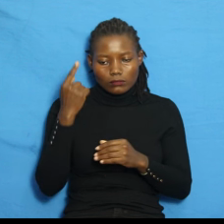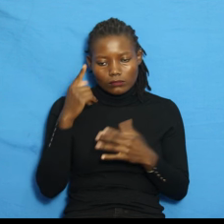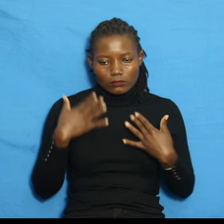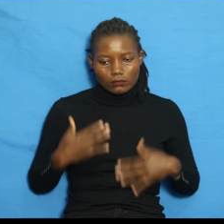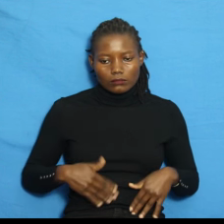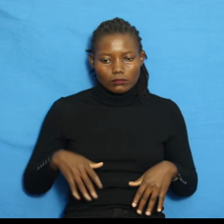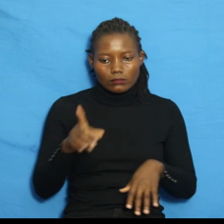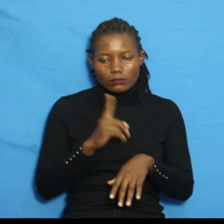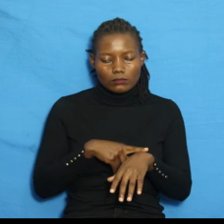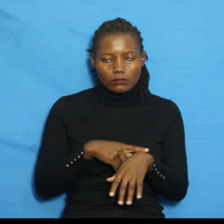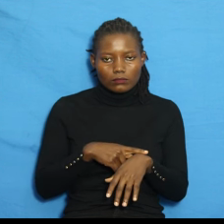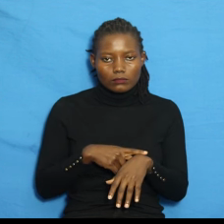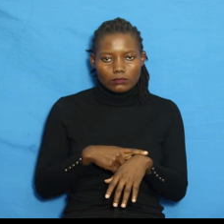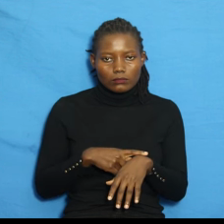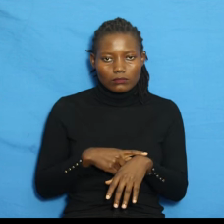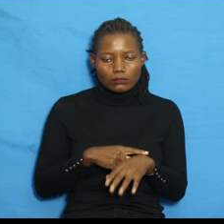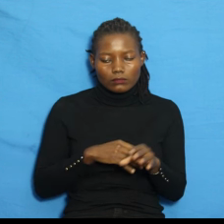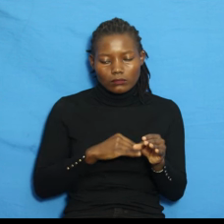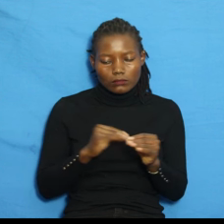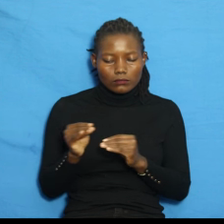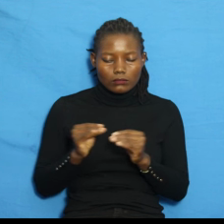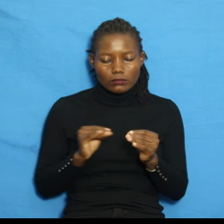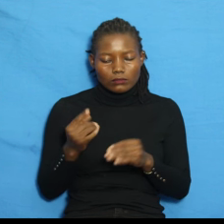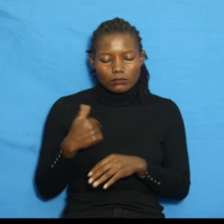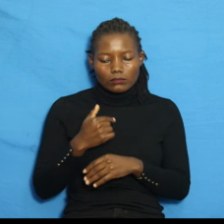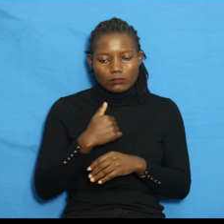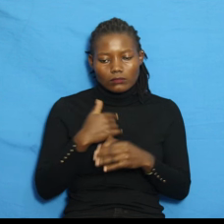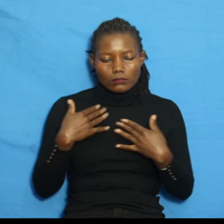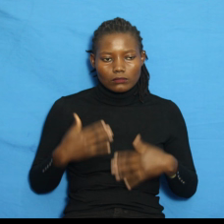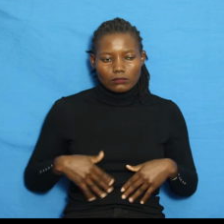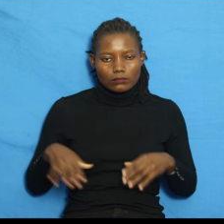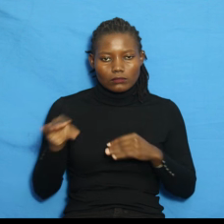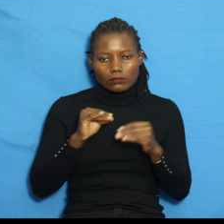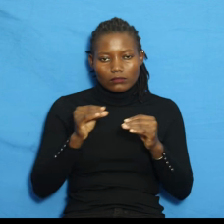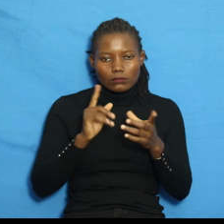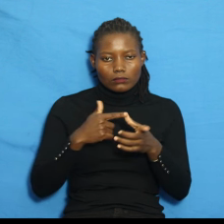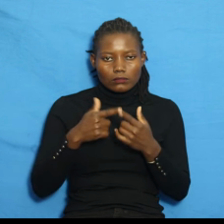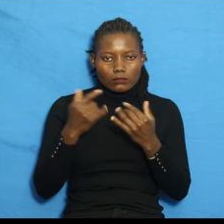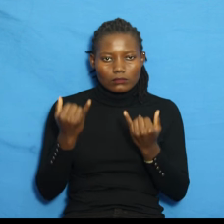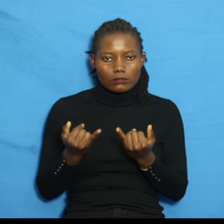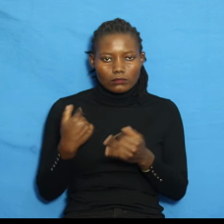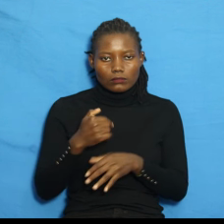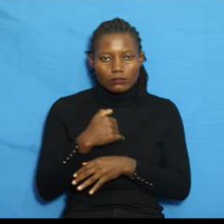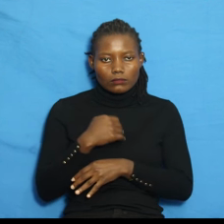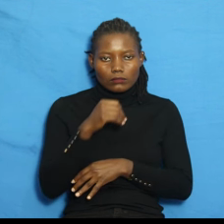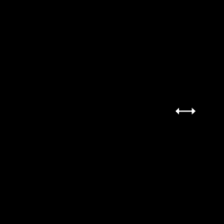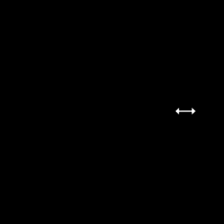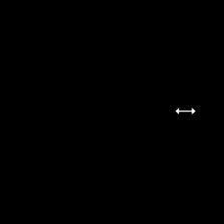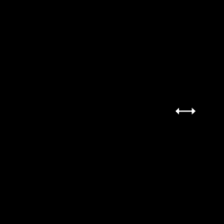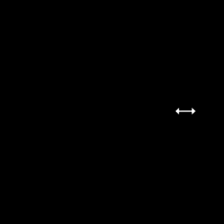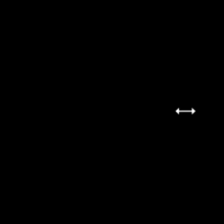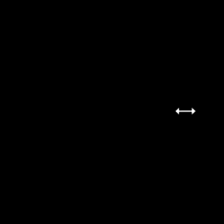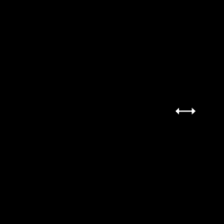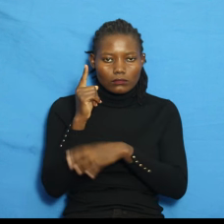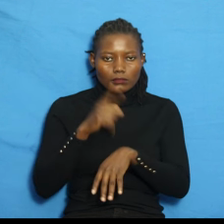the rotary motion of the body as it turns. There is that rotary motion of the body. Then you've